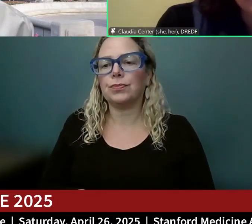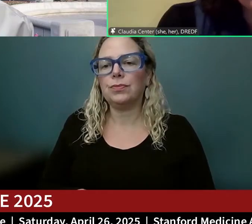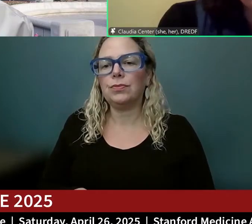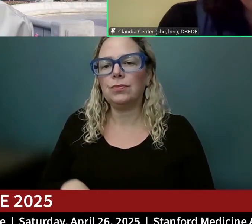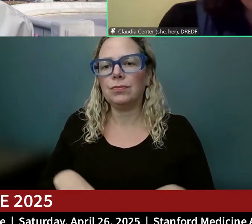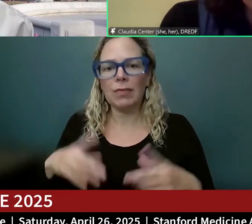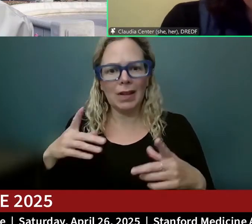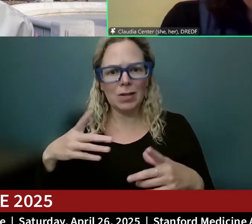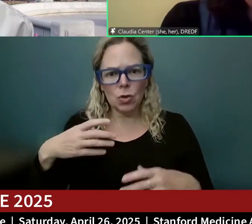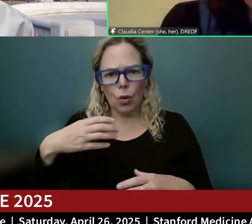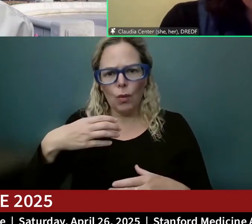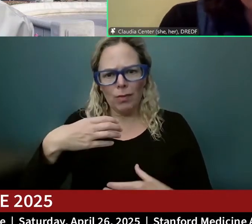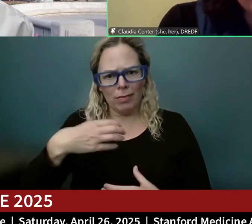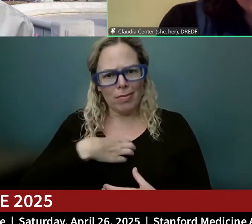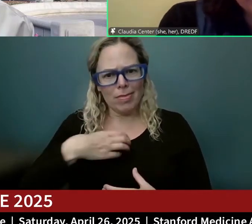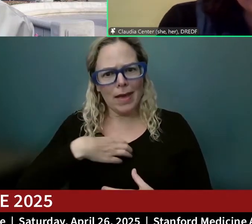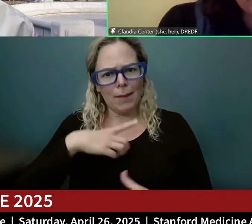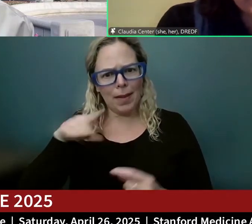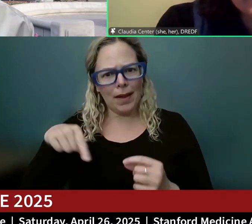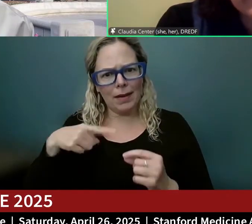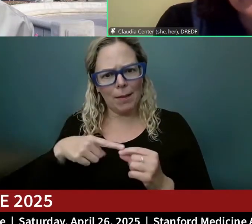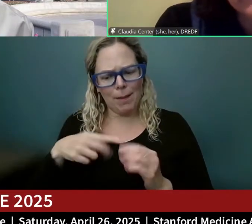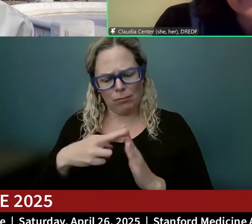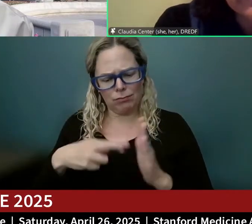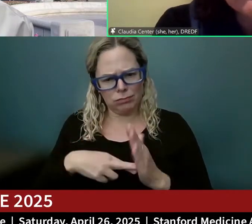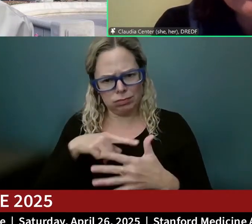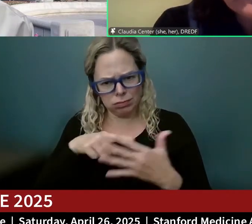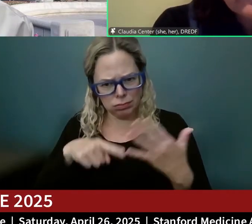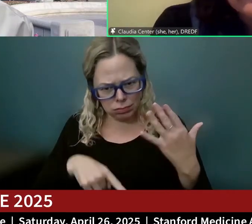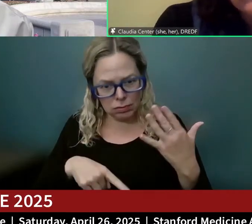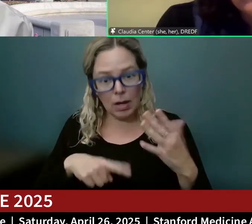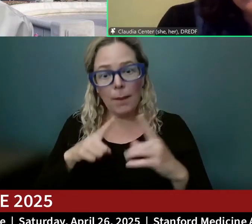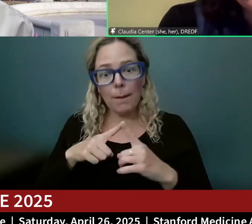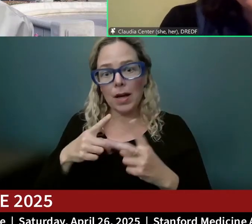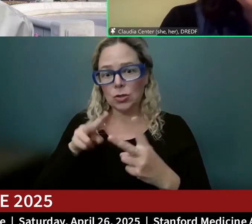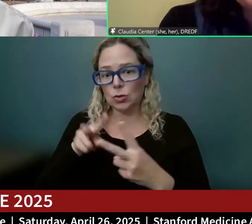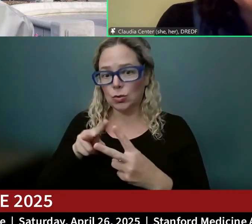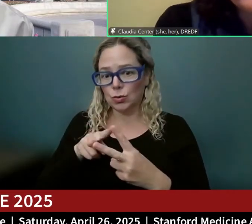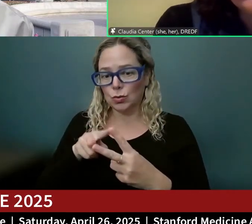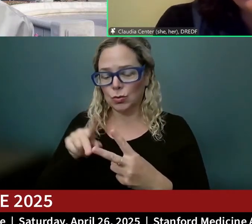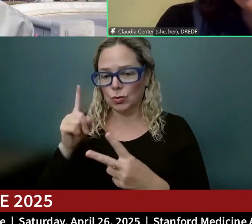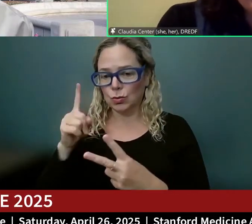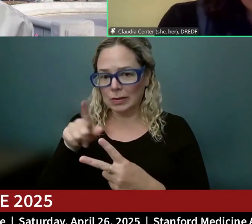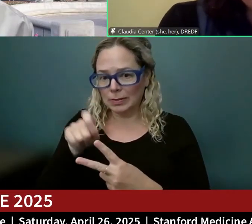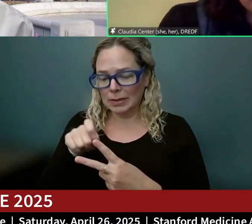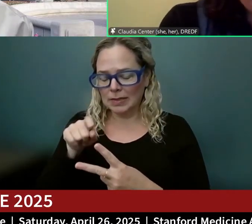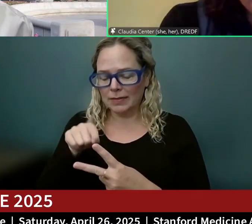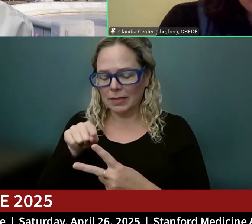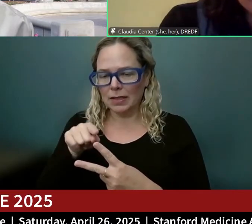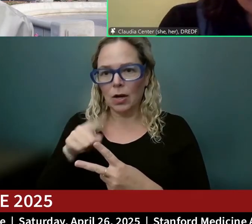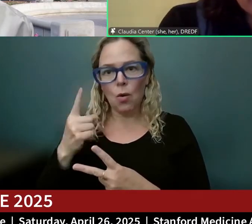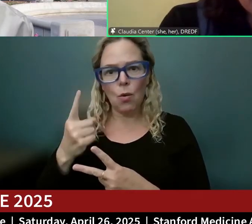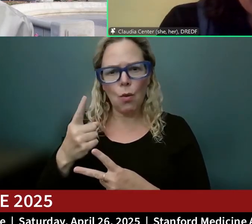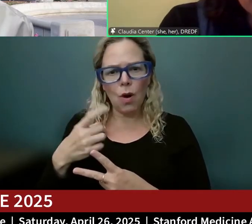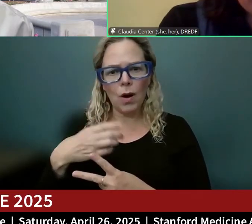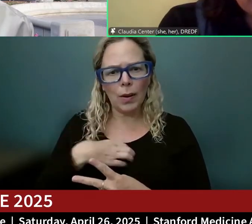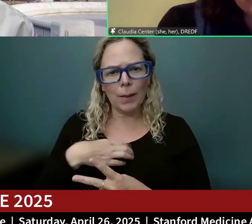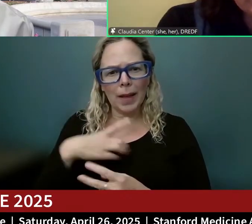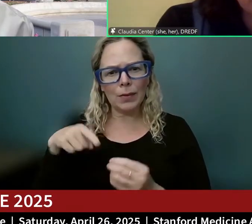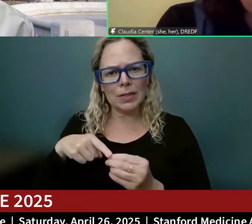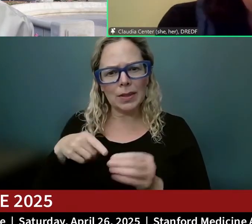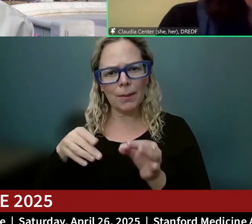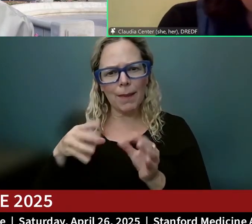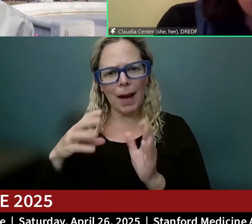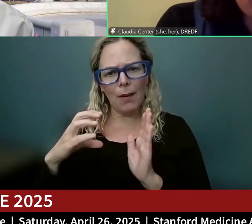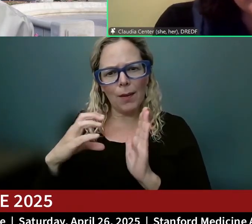of the regulations, but they made two complaints in particular. One complaint was about a passage in